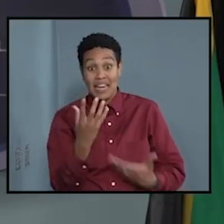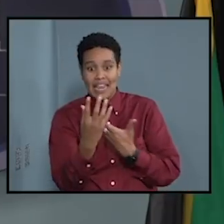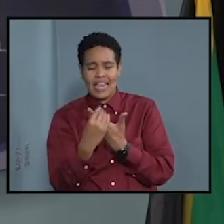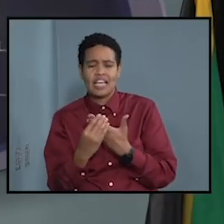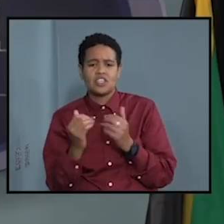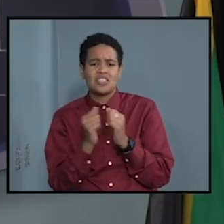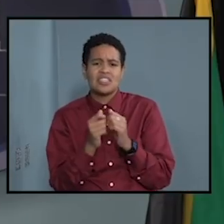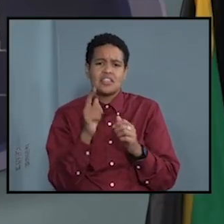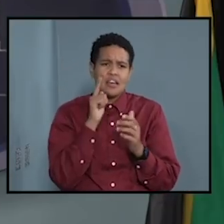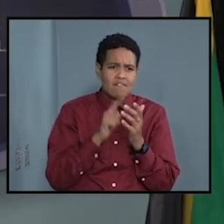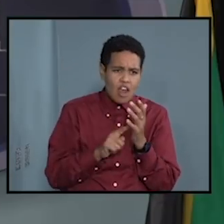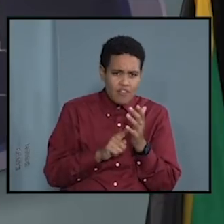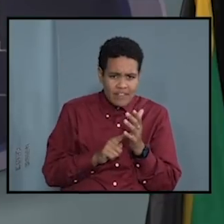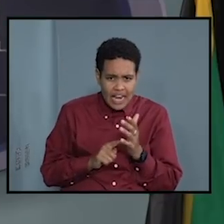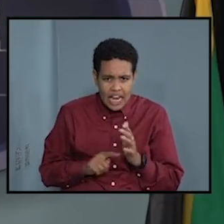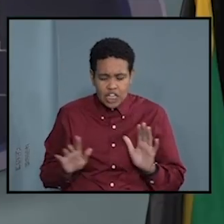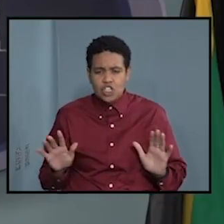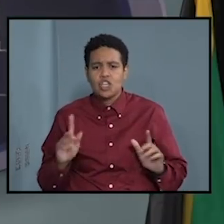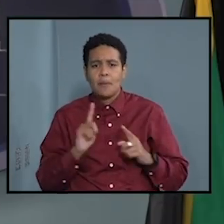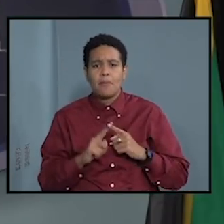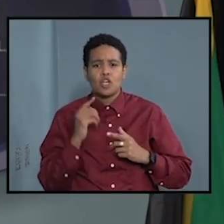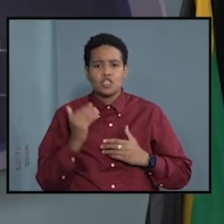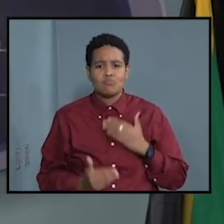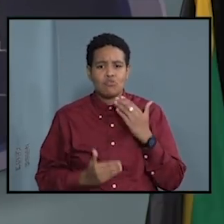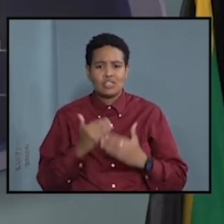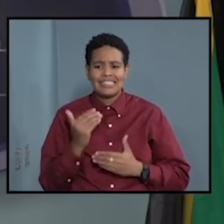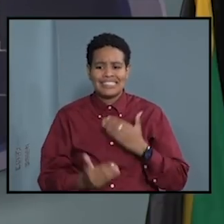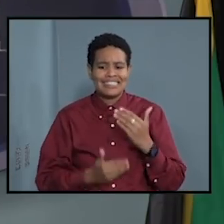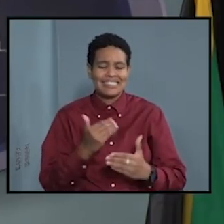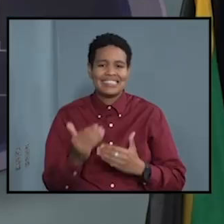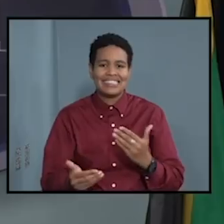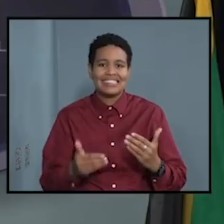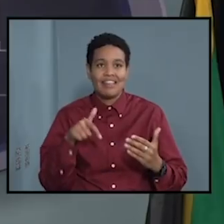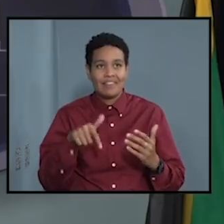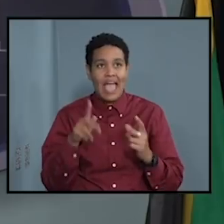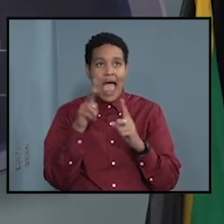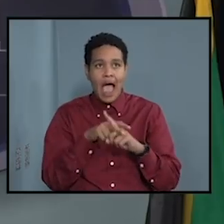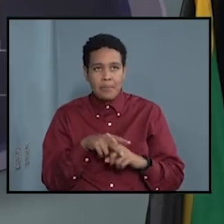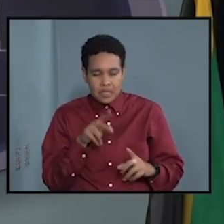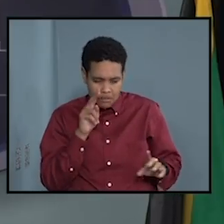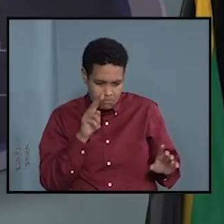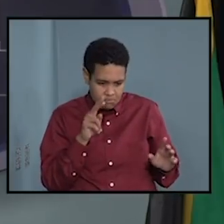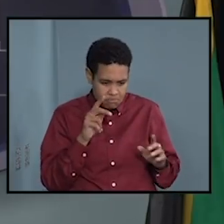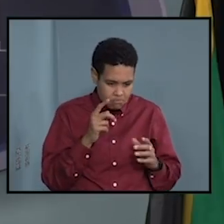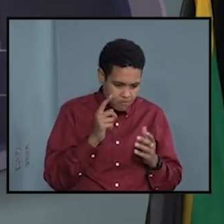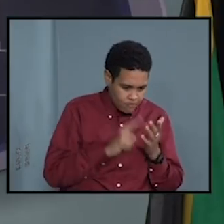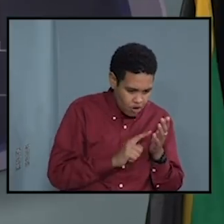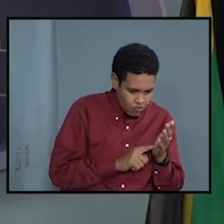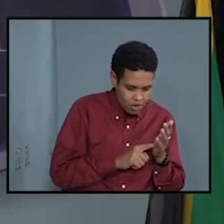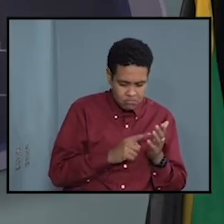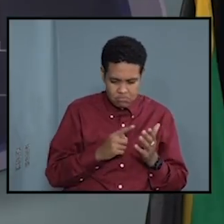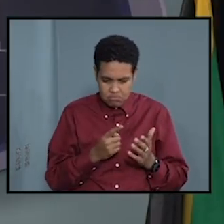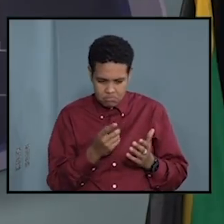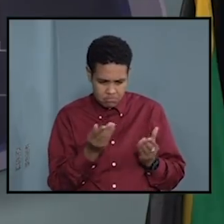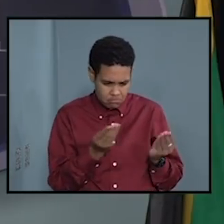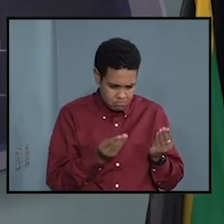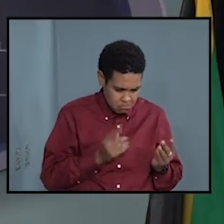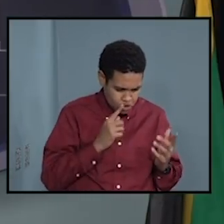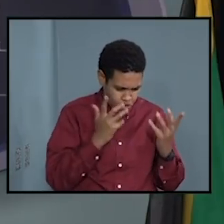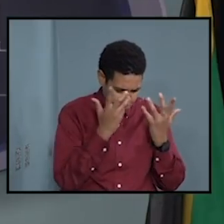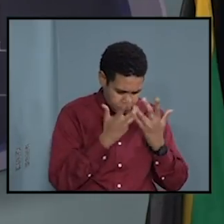the verification and processing of these applications. And that